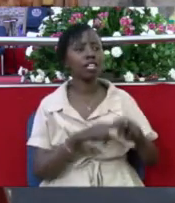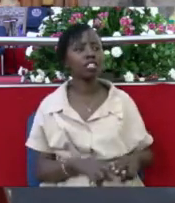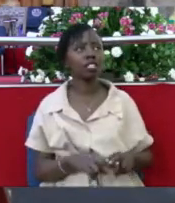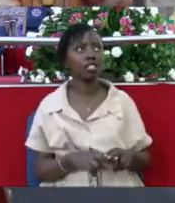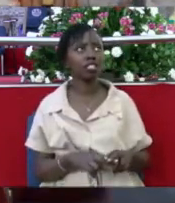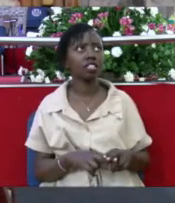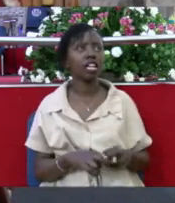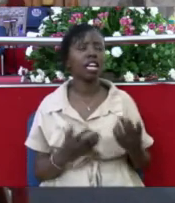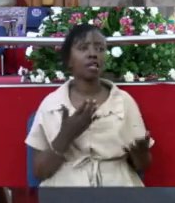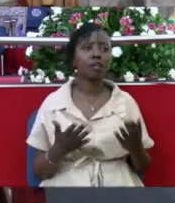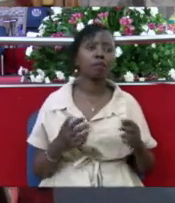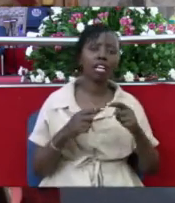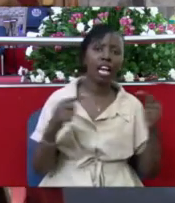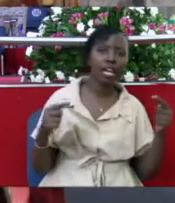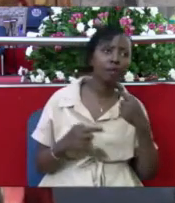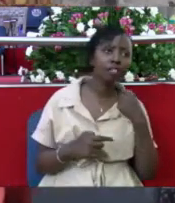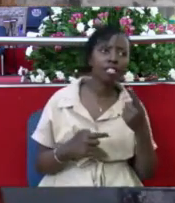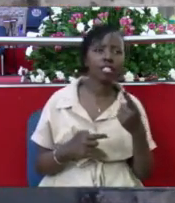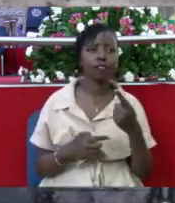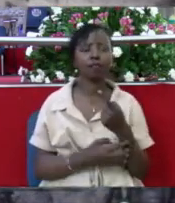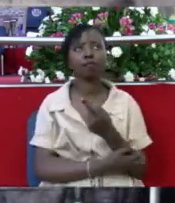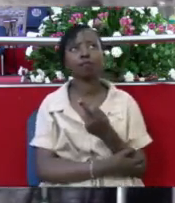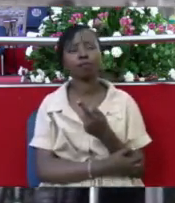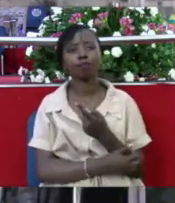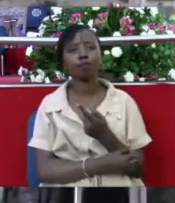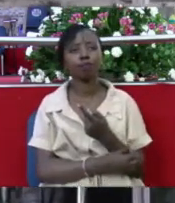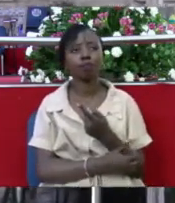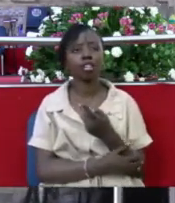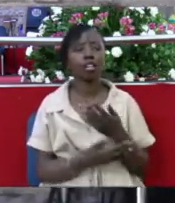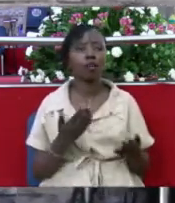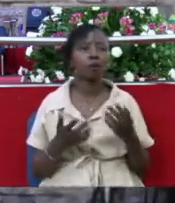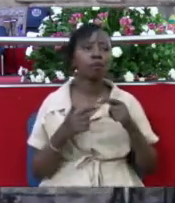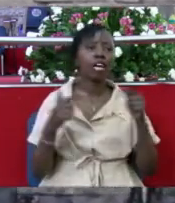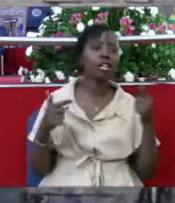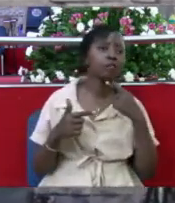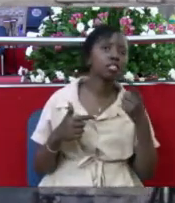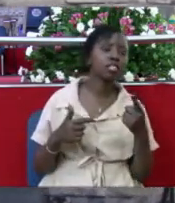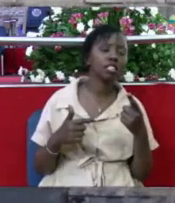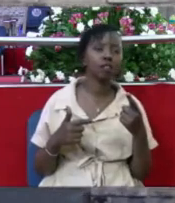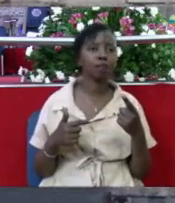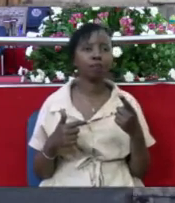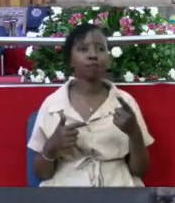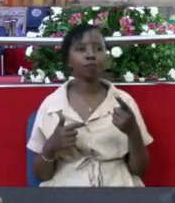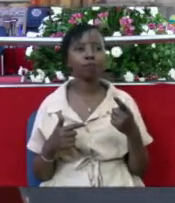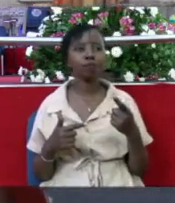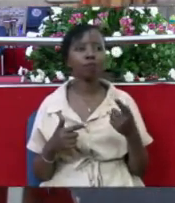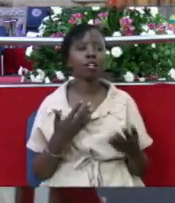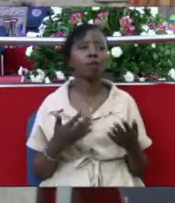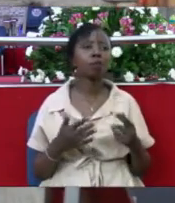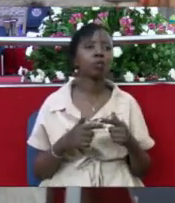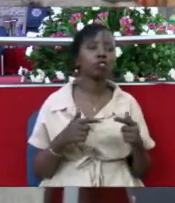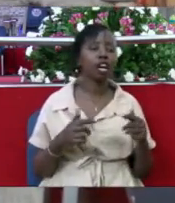the enemy is whispering to you. Maybe it's an addiction. Maybe you've tried one too many